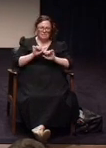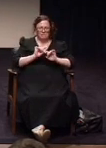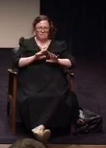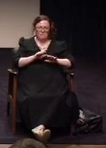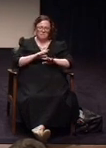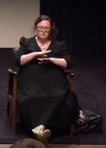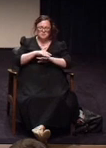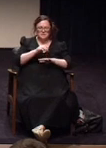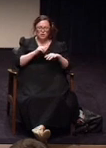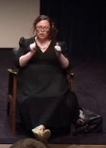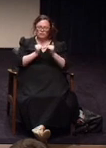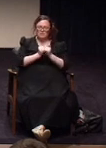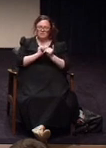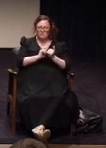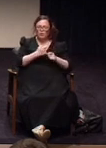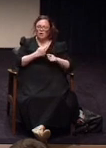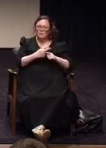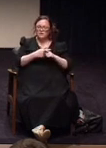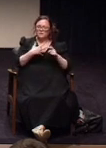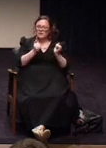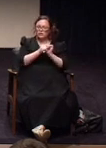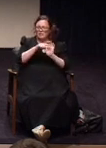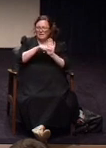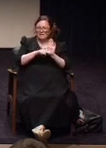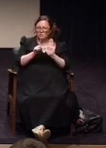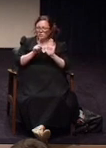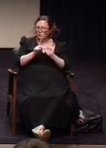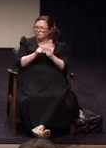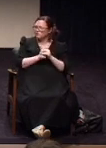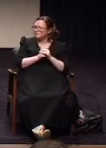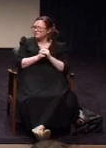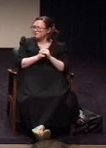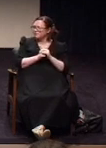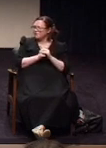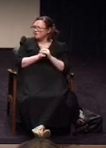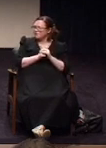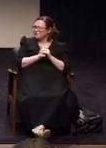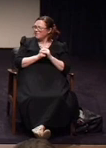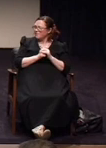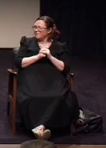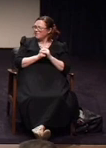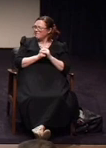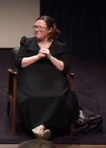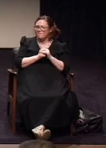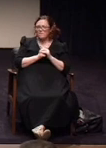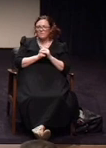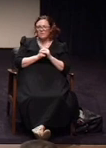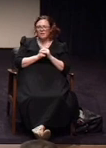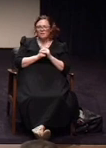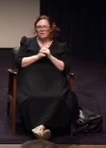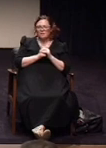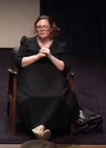agreement concerning the emergency. And as you see, we are responsible for